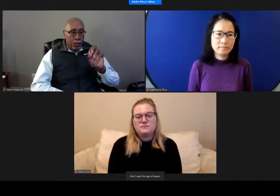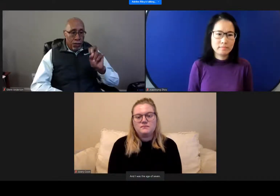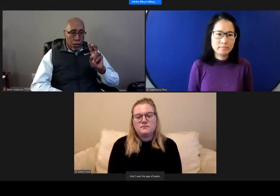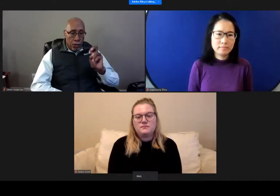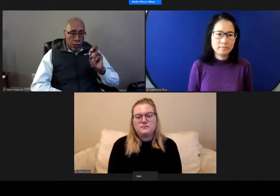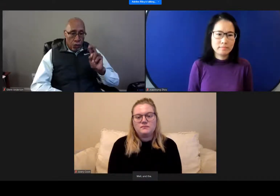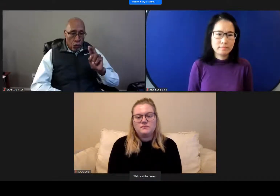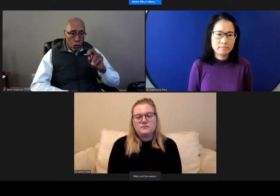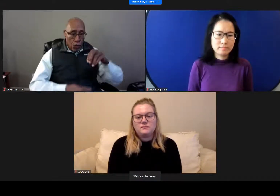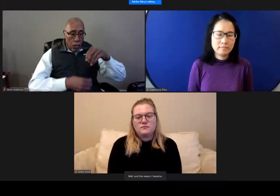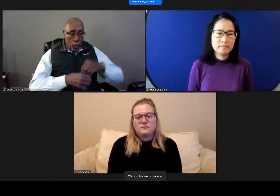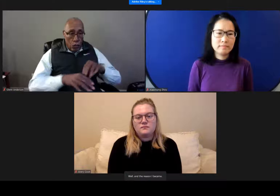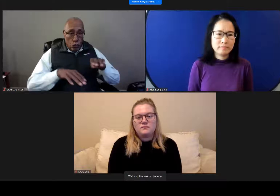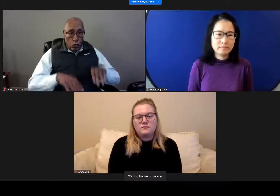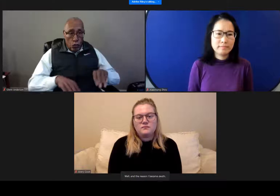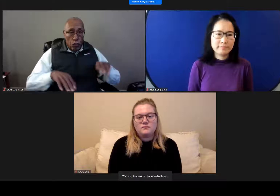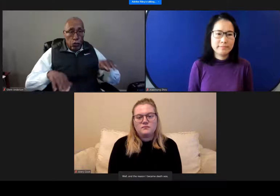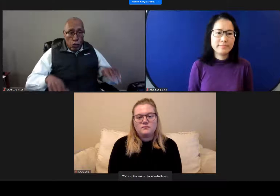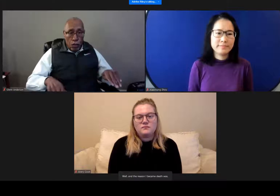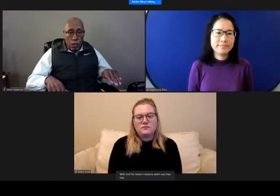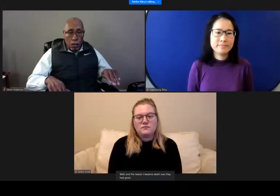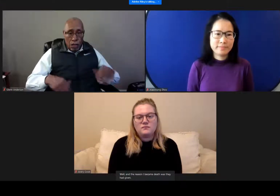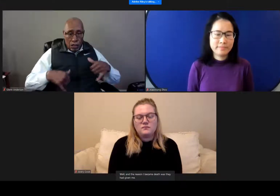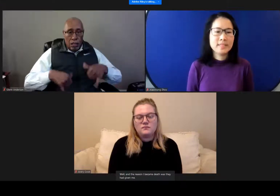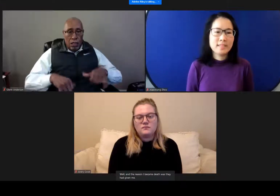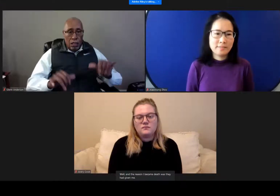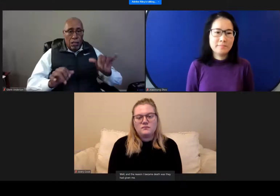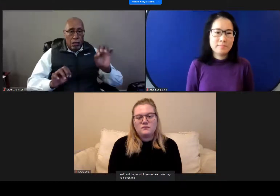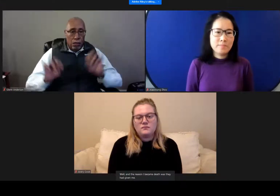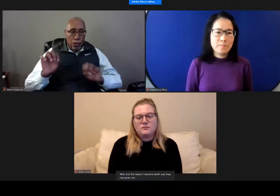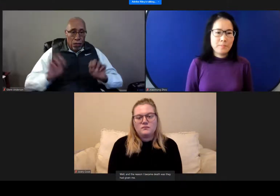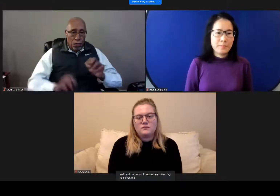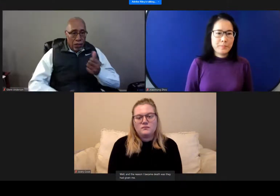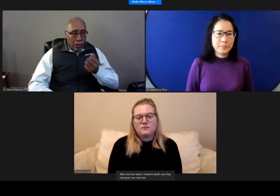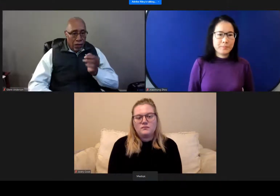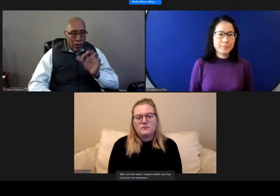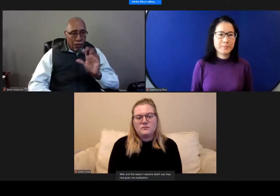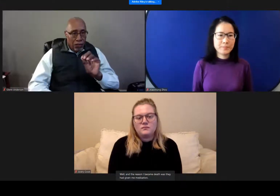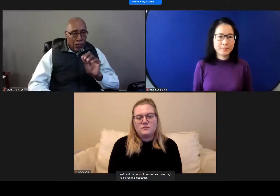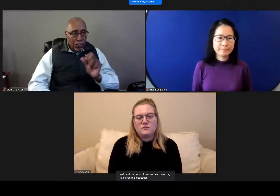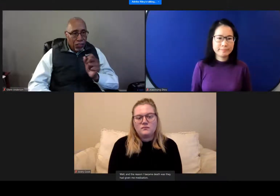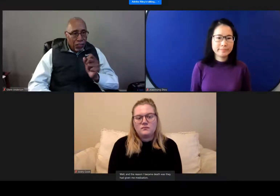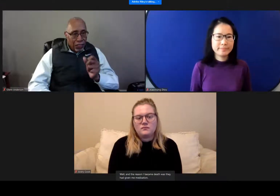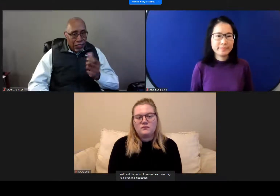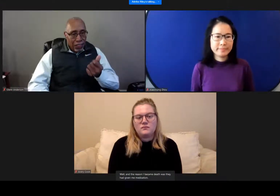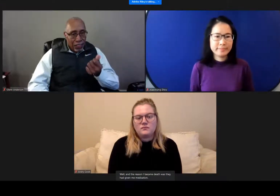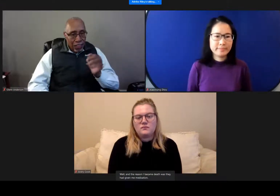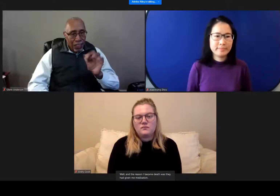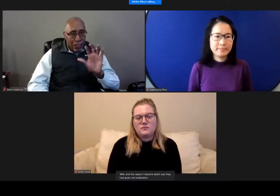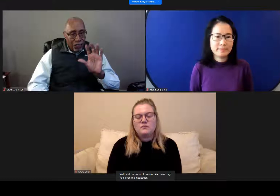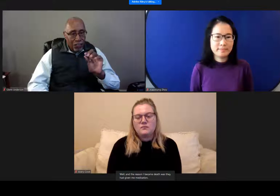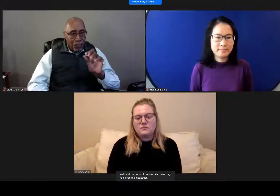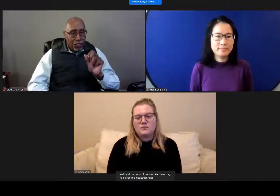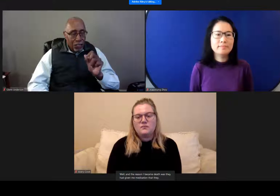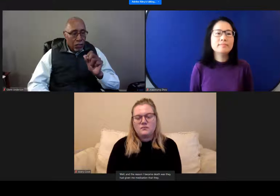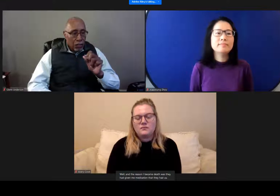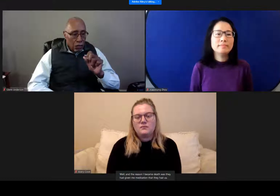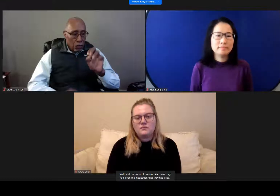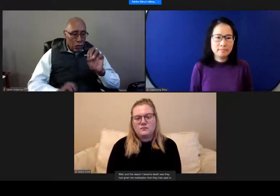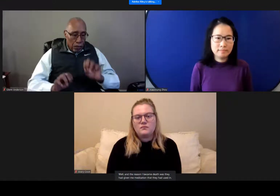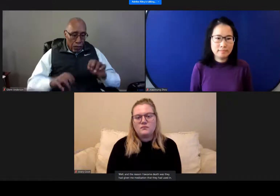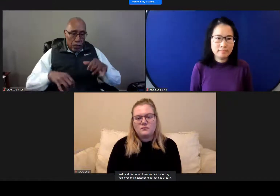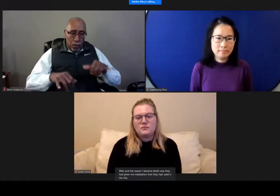Well, and the reason I became deaf was they had given me a medication that they had used